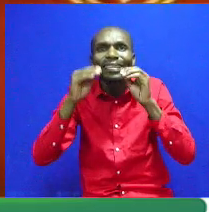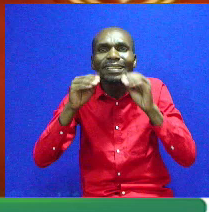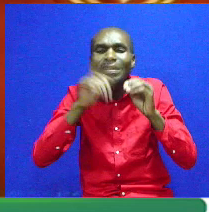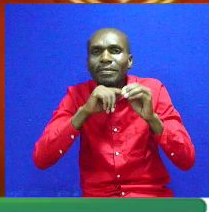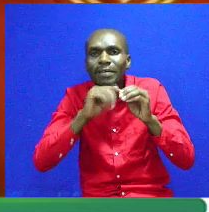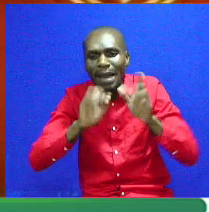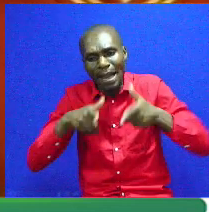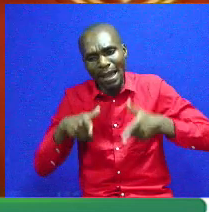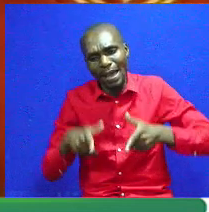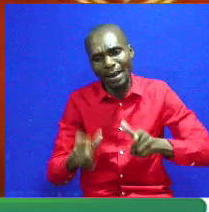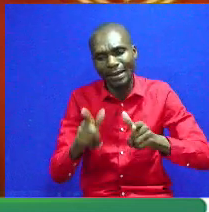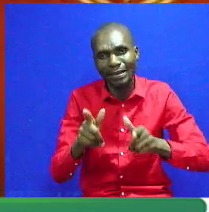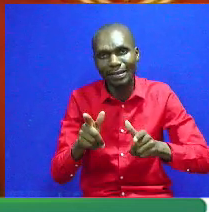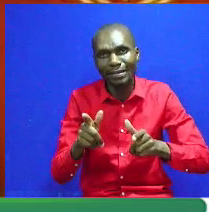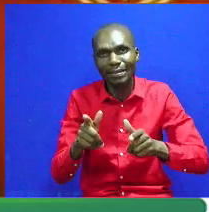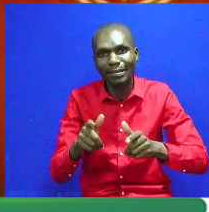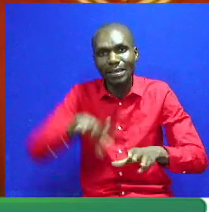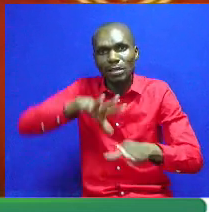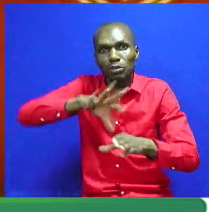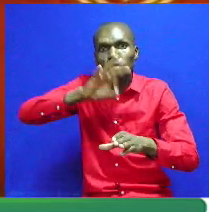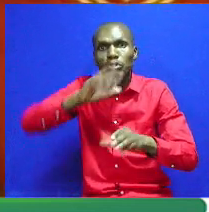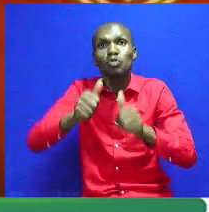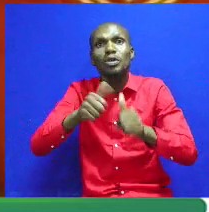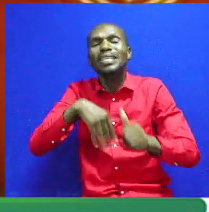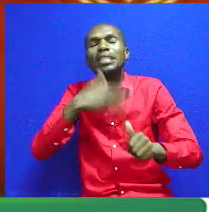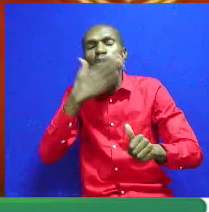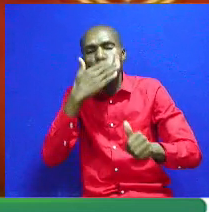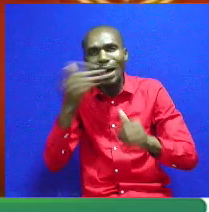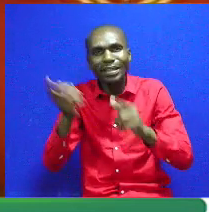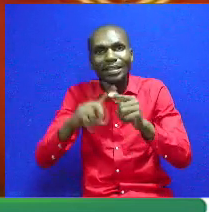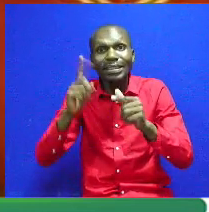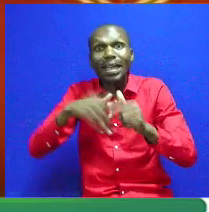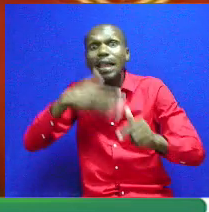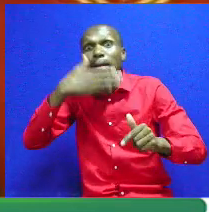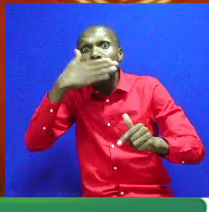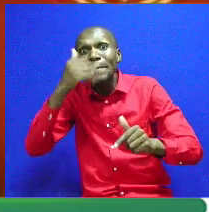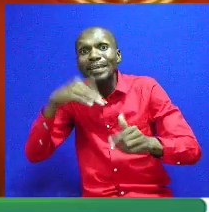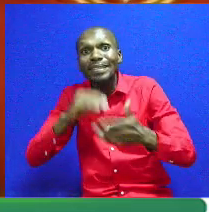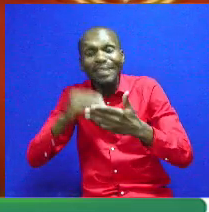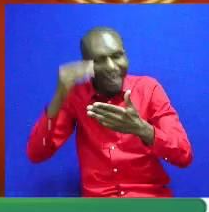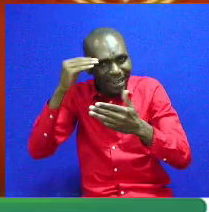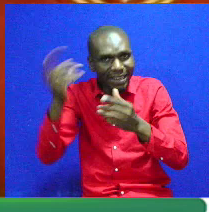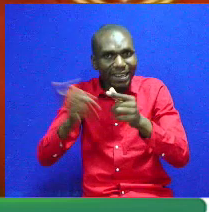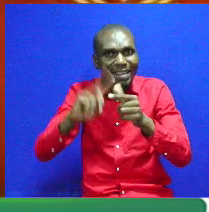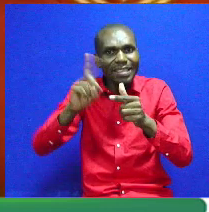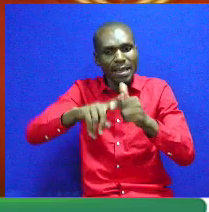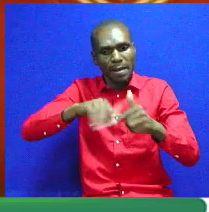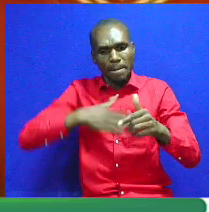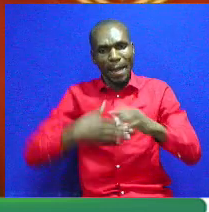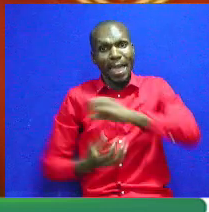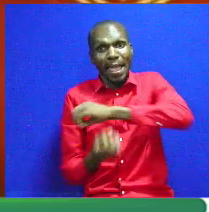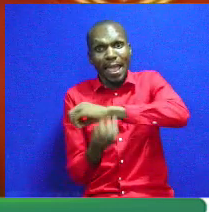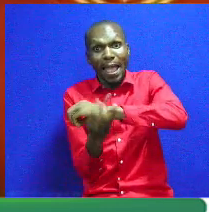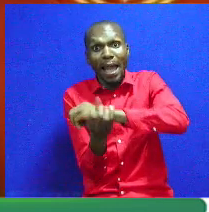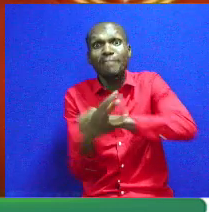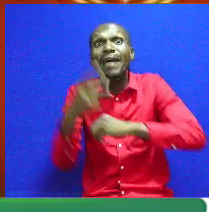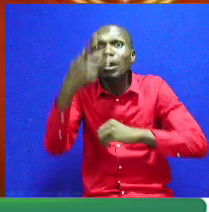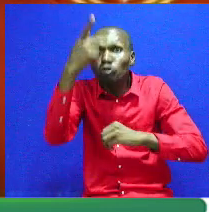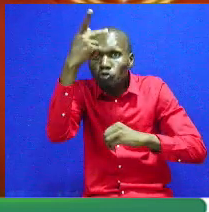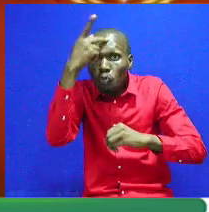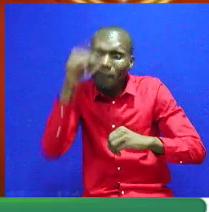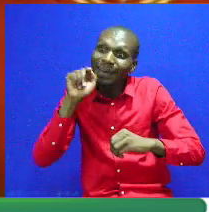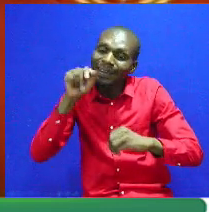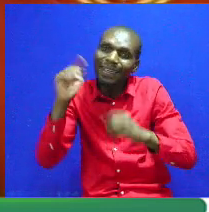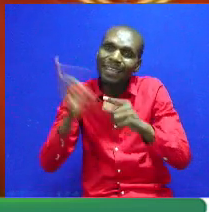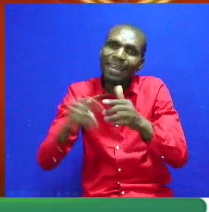Let them choose those careers that they feel that they will be best at. So that would be my advice to parents, but at the same time, I